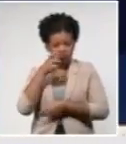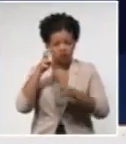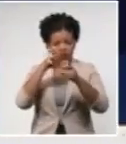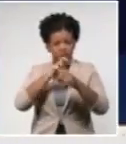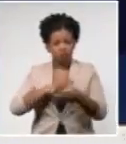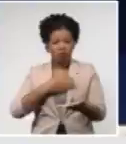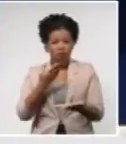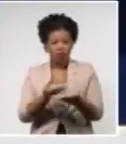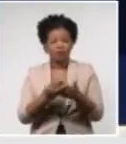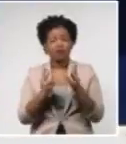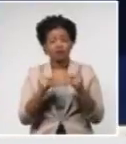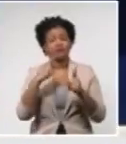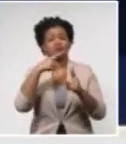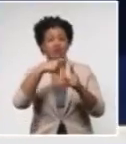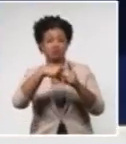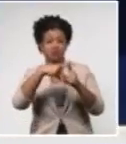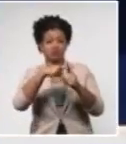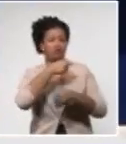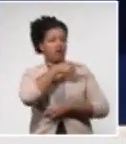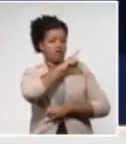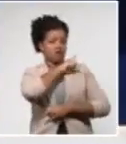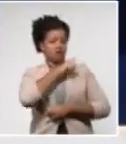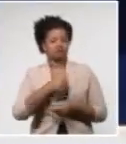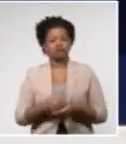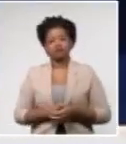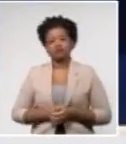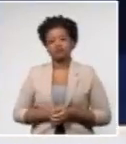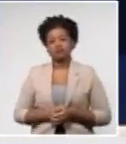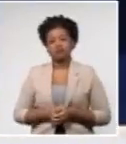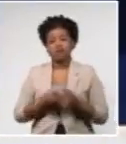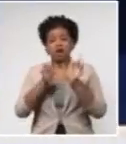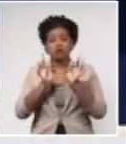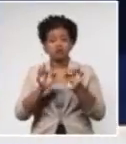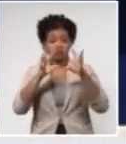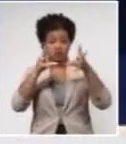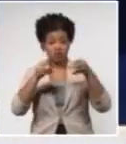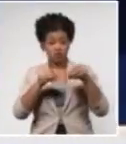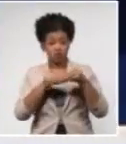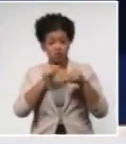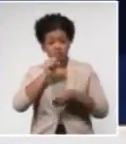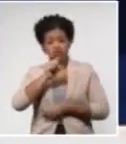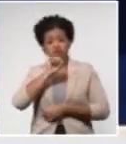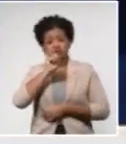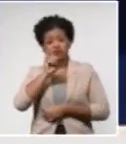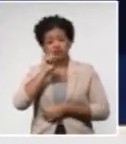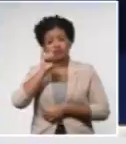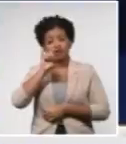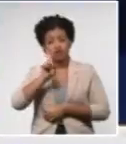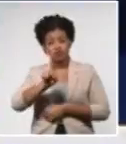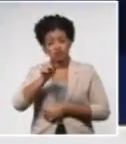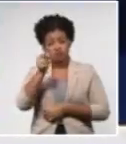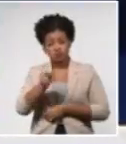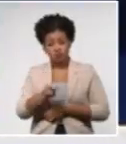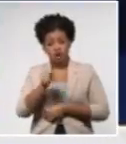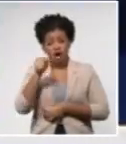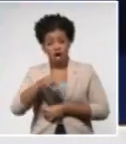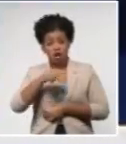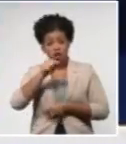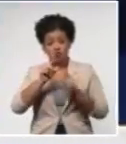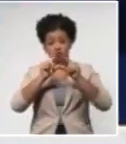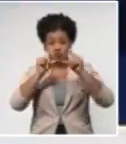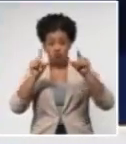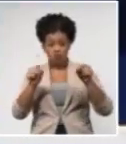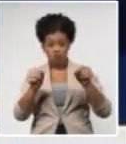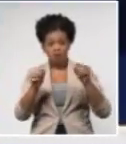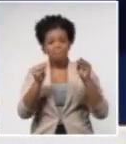positive. So 161 people in our country has contracted the